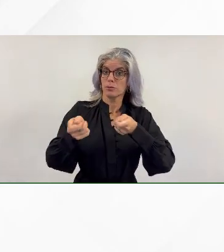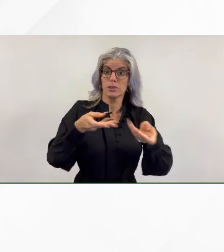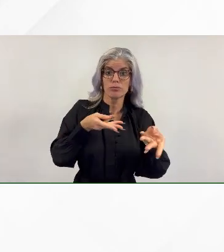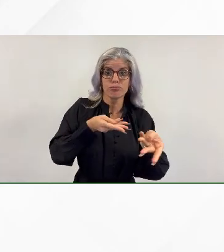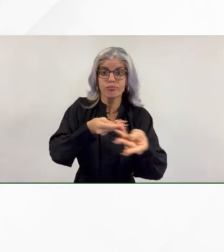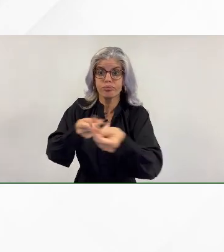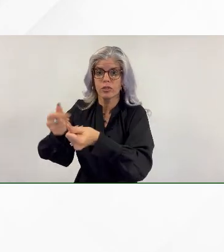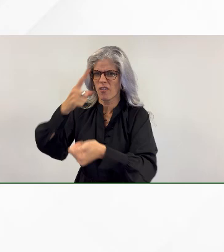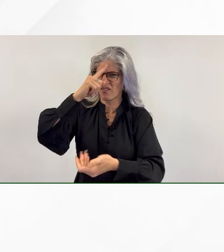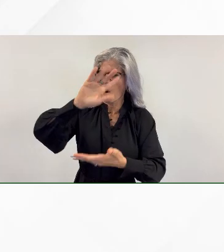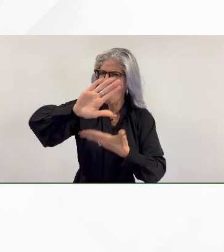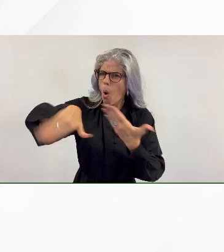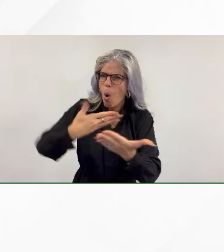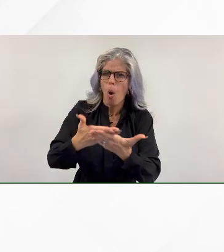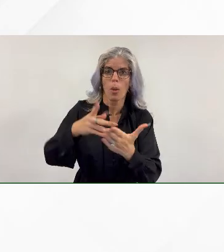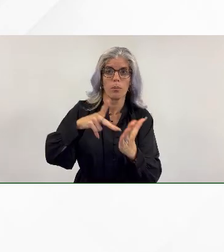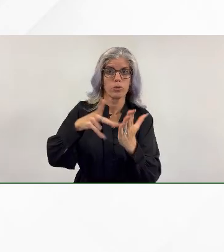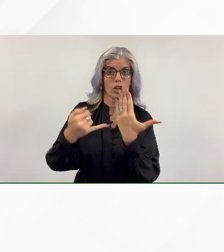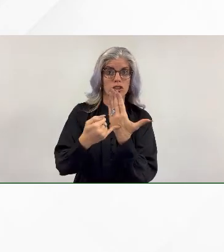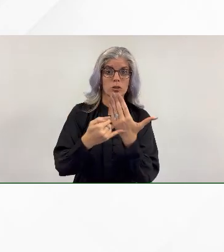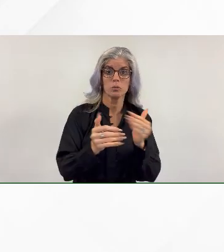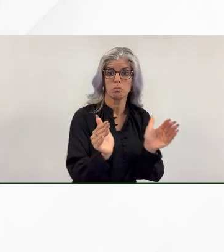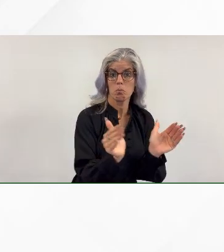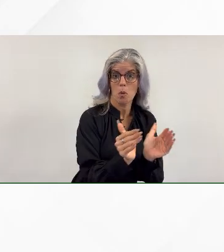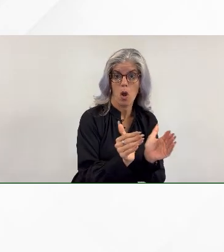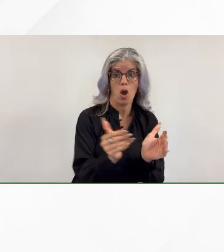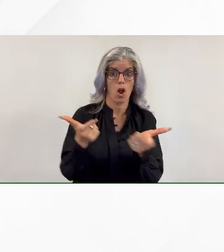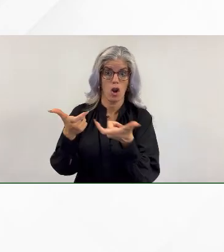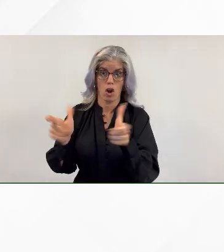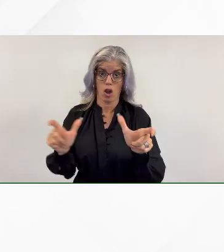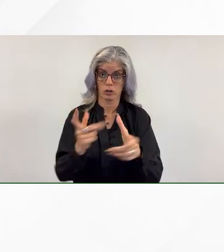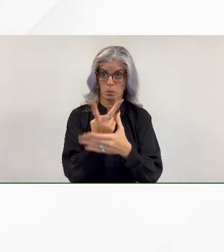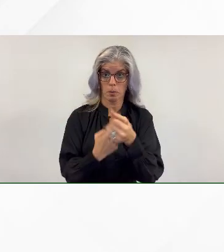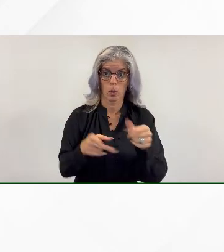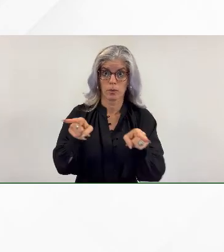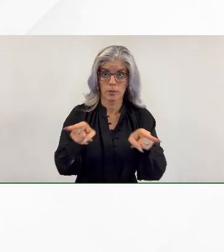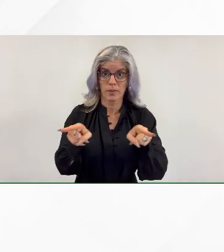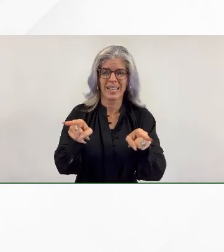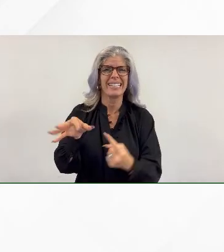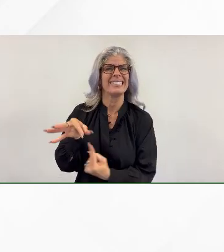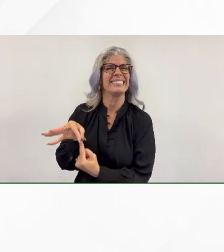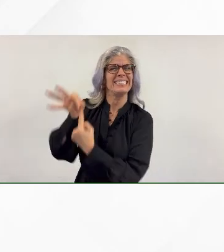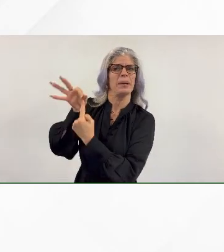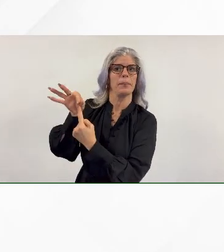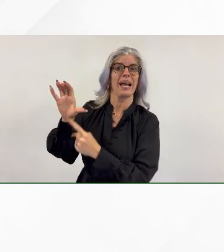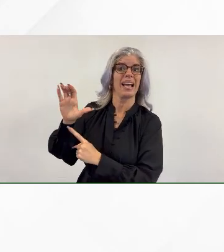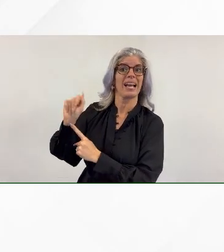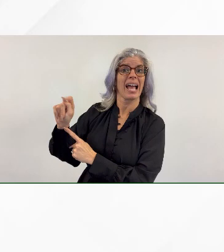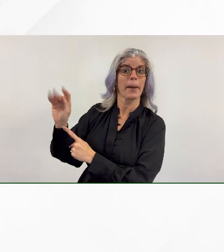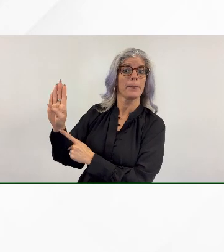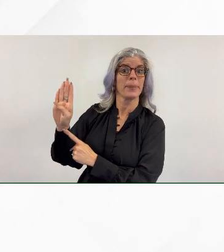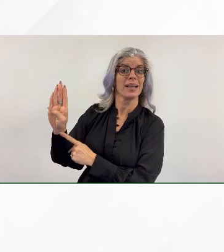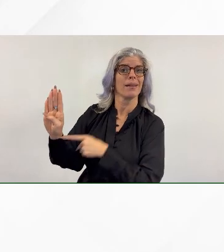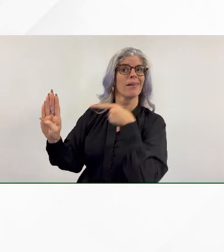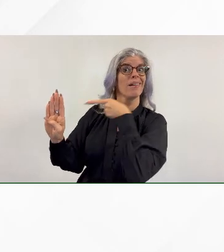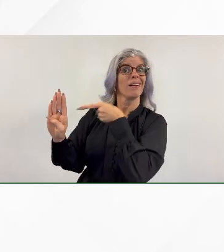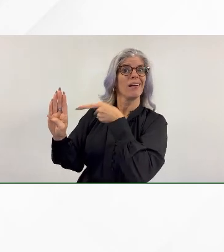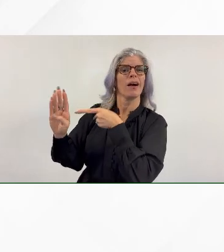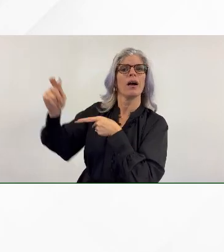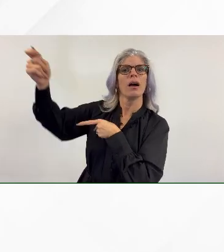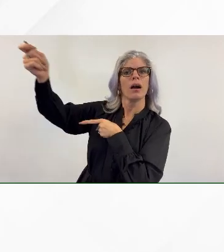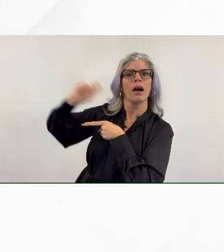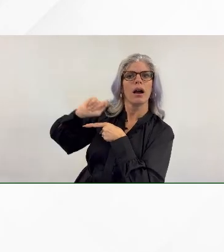Category Z project worksheet, and it is funded at a 100% federal cost share.